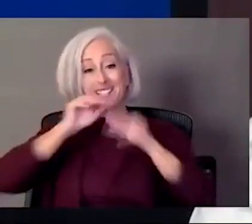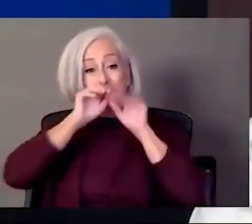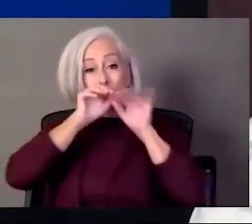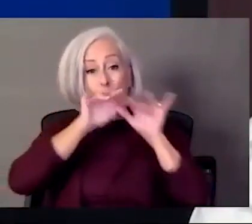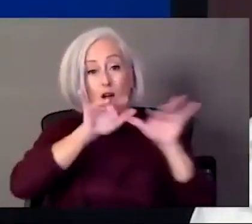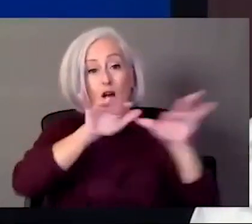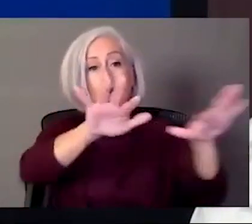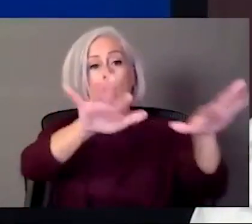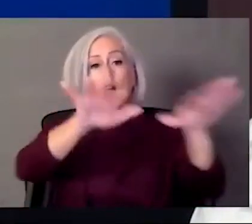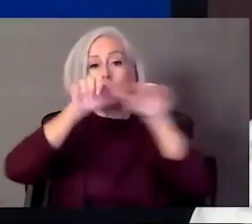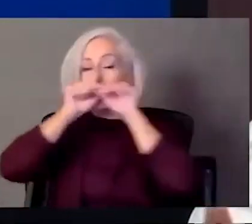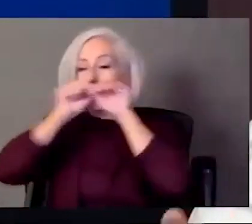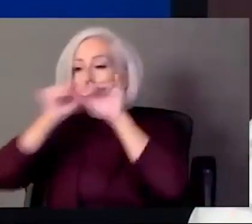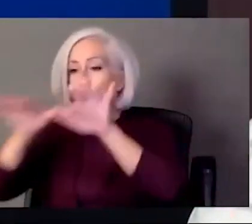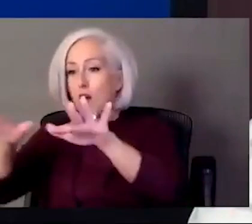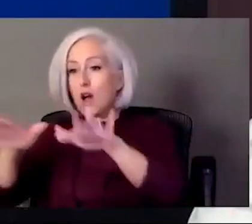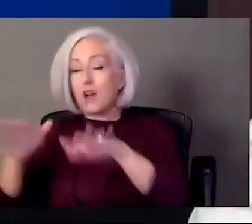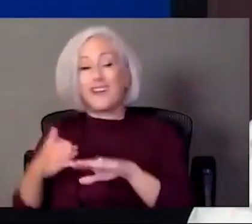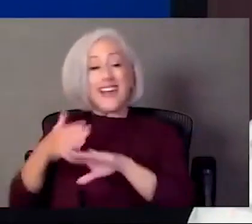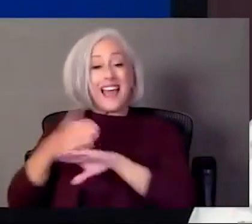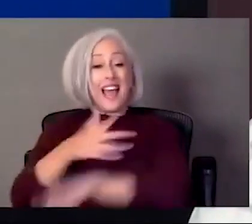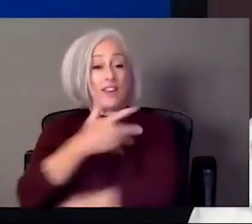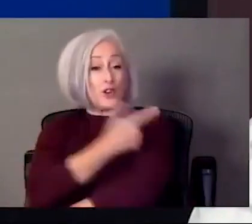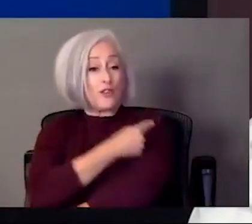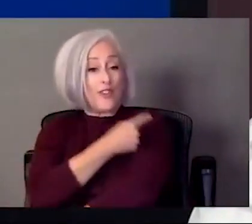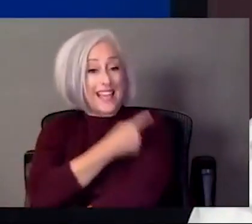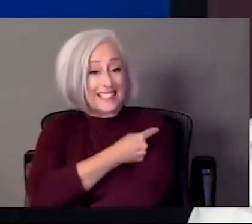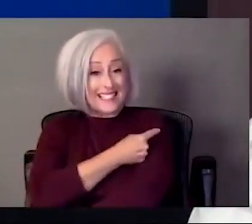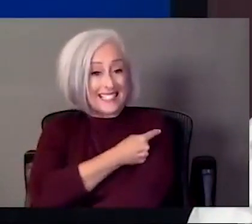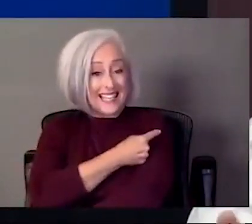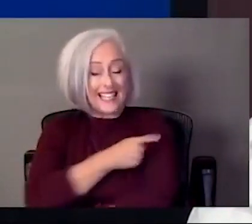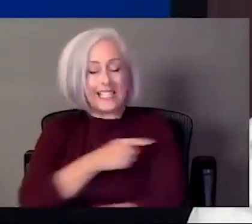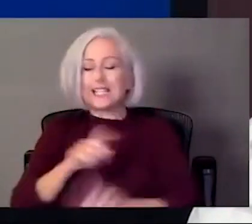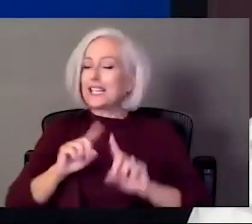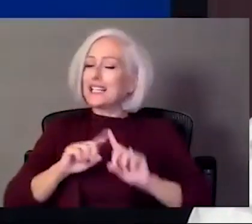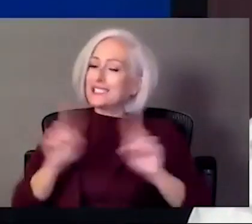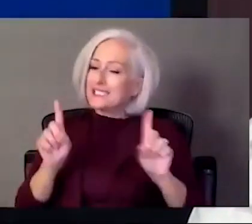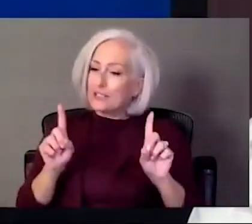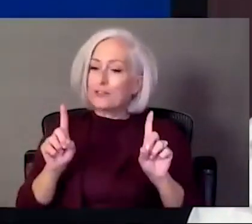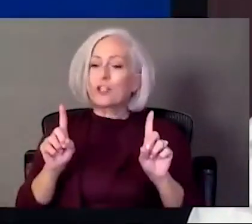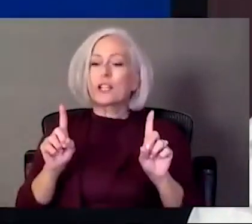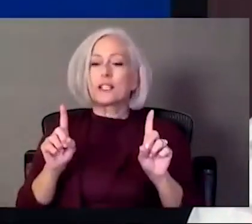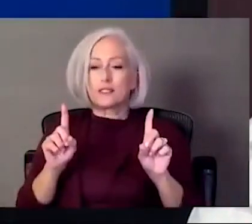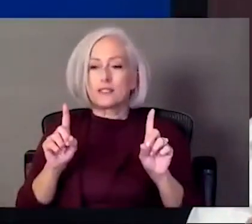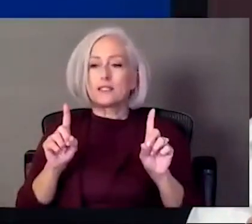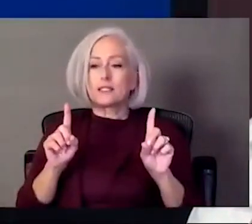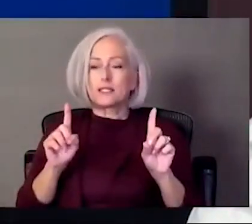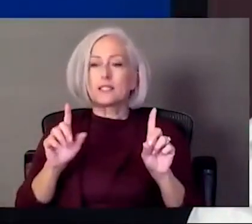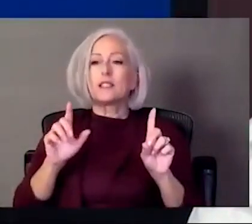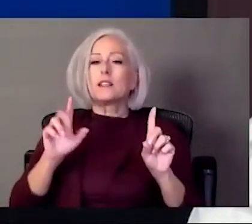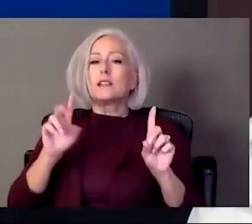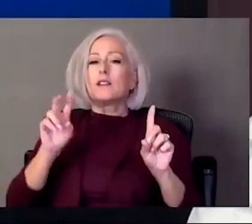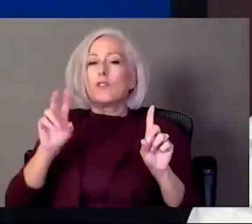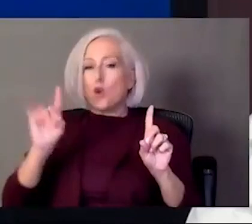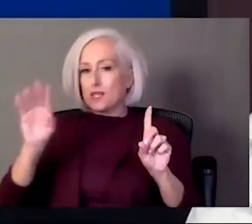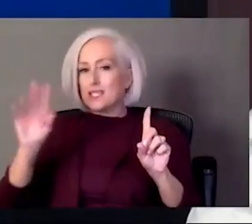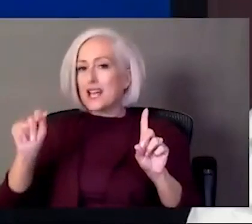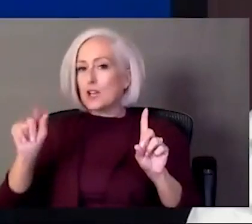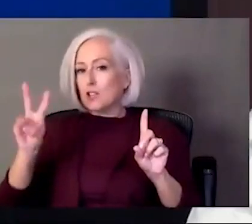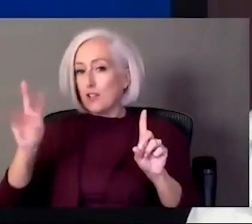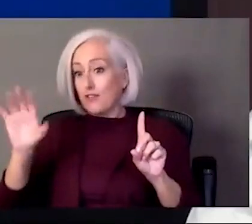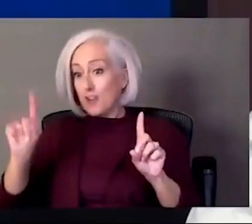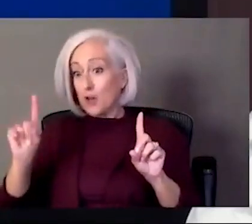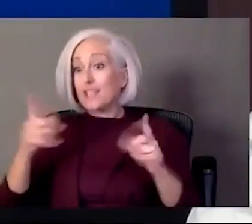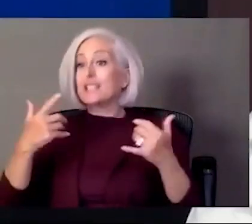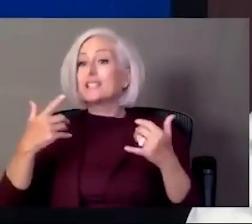that people with that Delta variant, which is different than the original variant, can still shed the virus and they spread it. And the difference is that you still